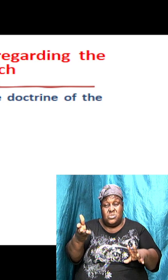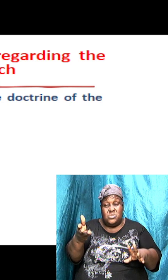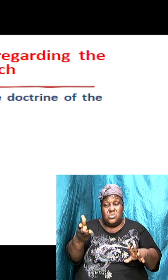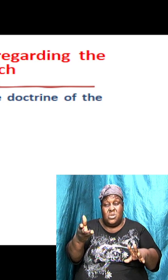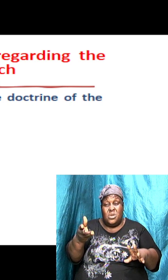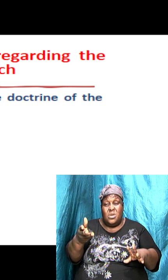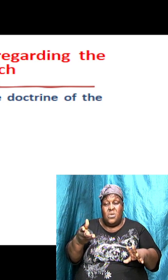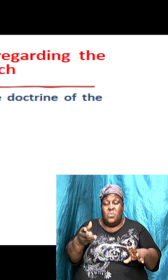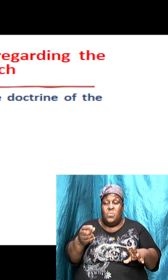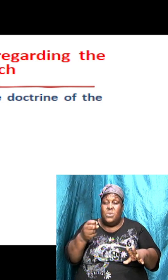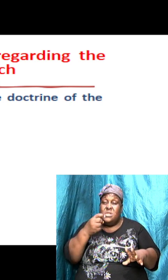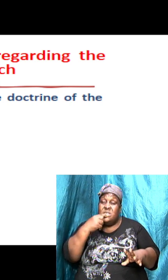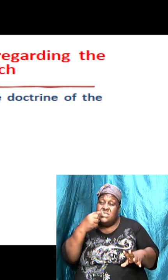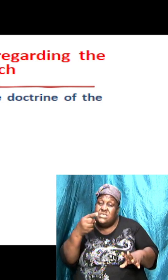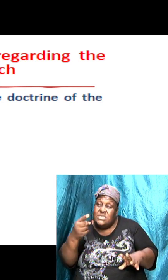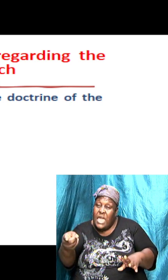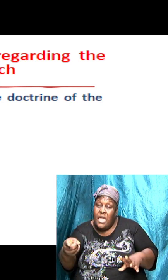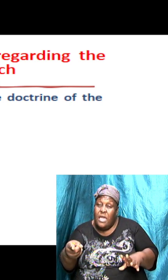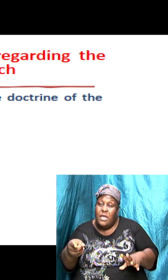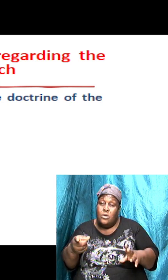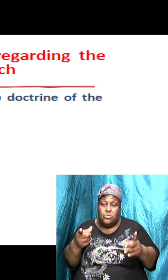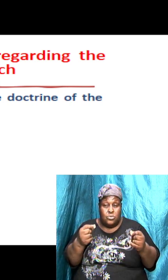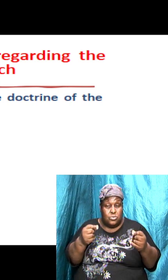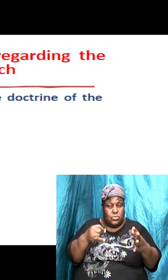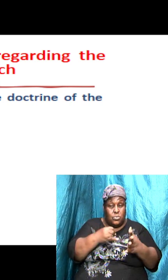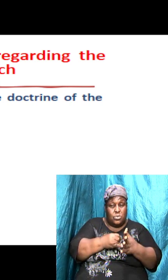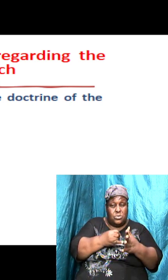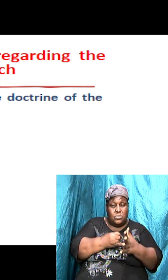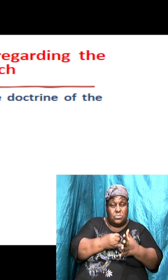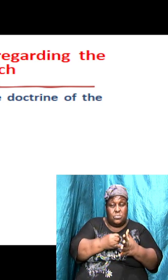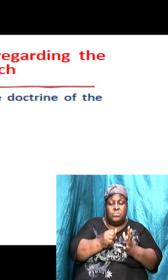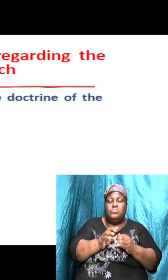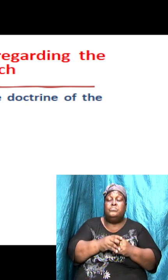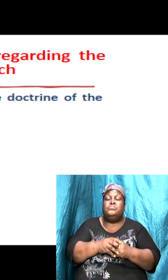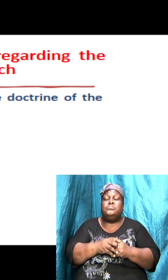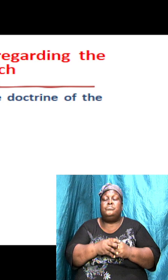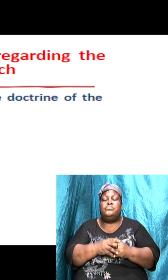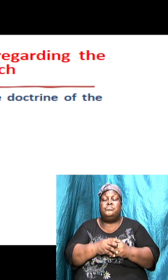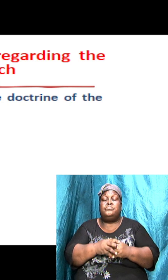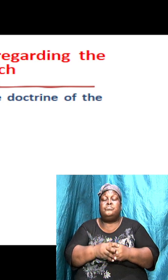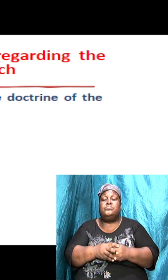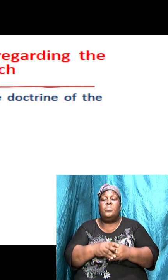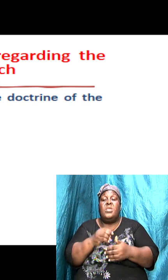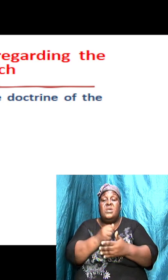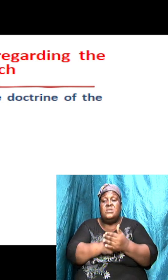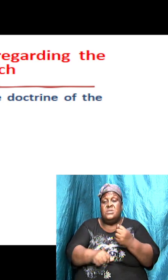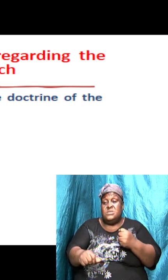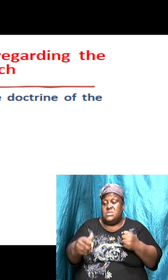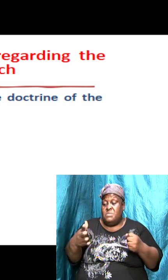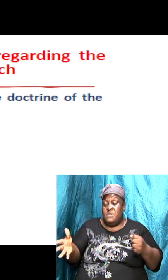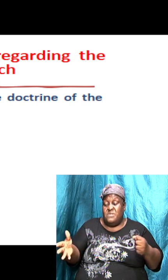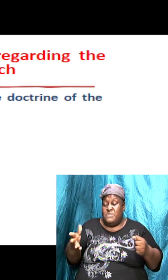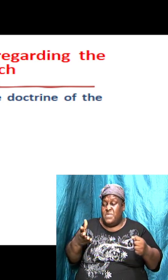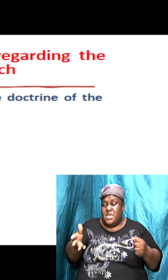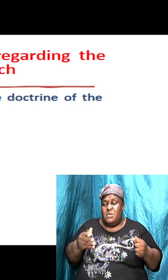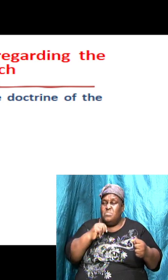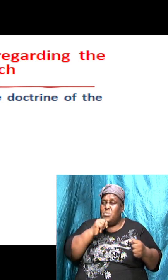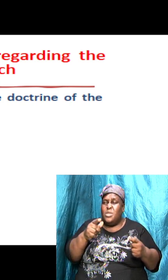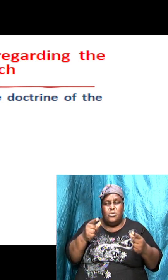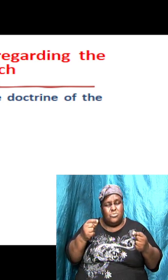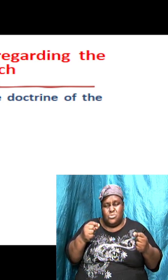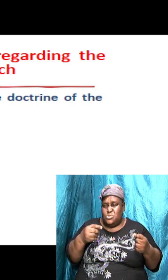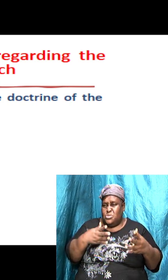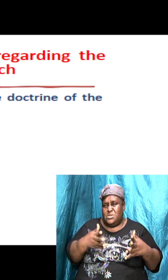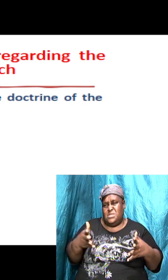those that hold the doctrine of Balaam. So some of them might not even actually do the